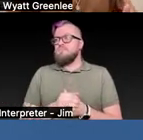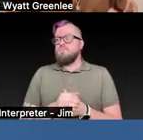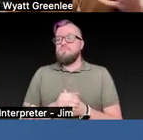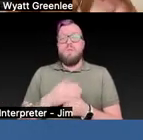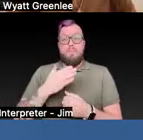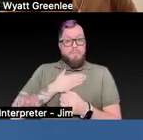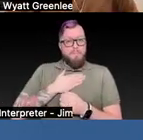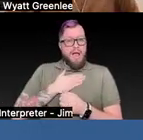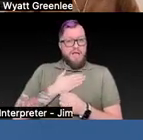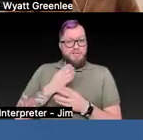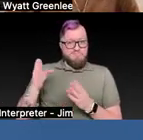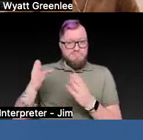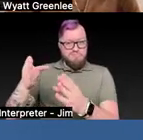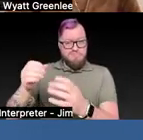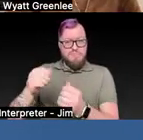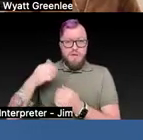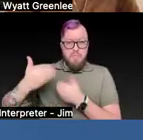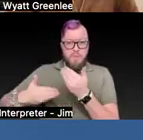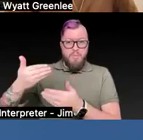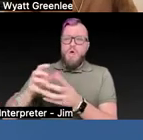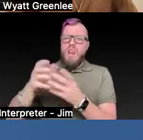path I took at least took quite a lot of work.